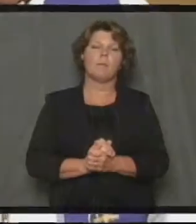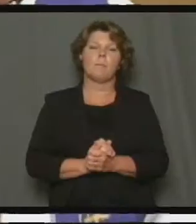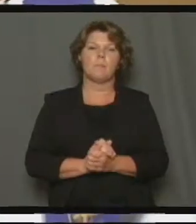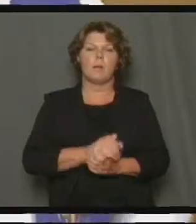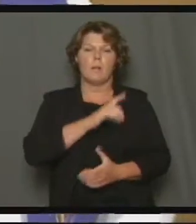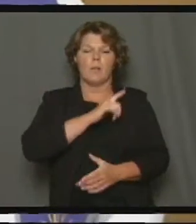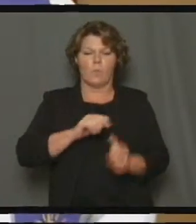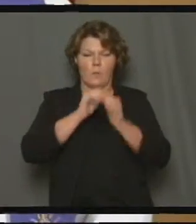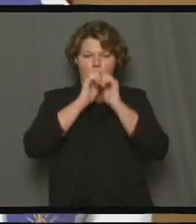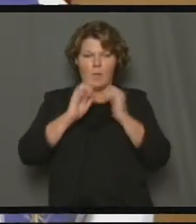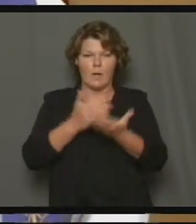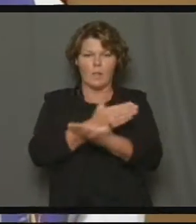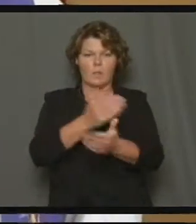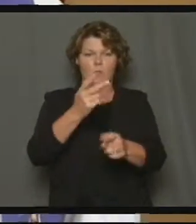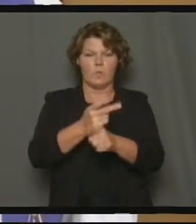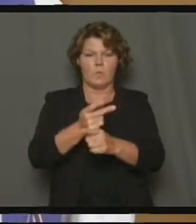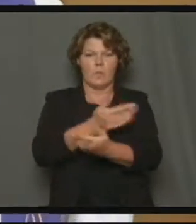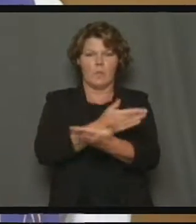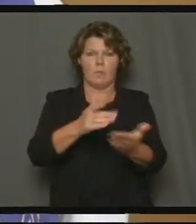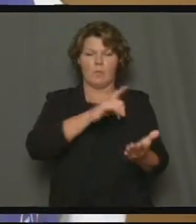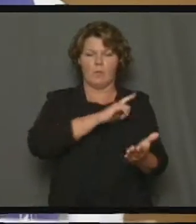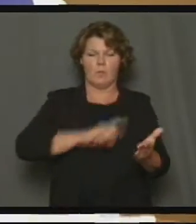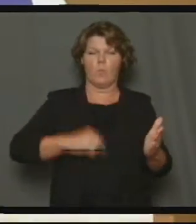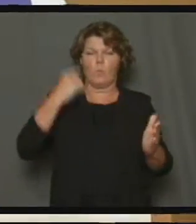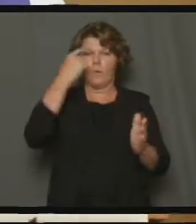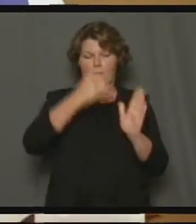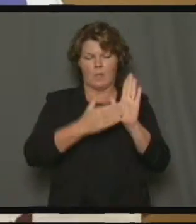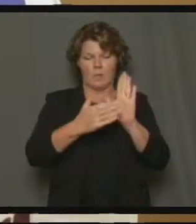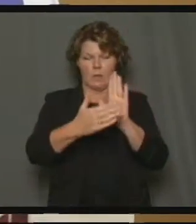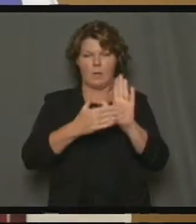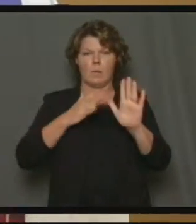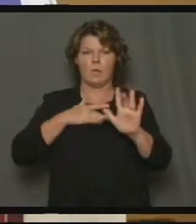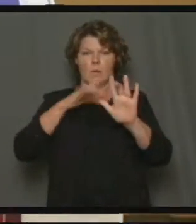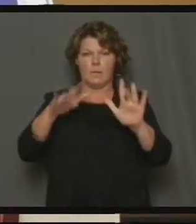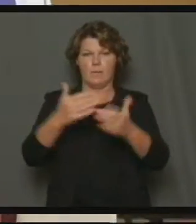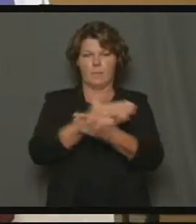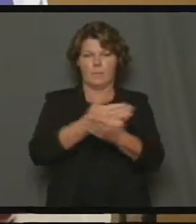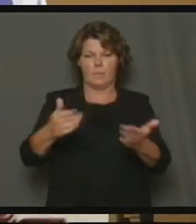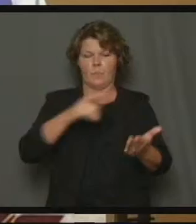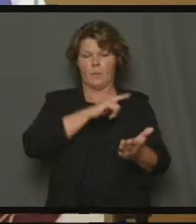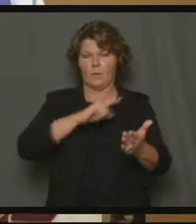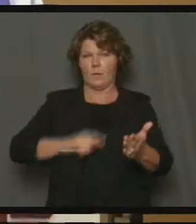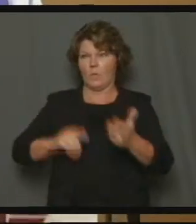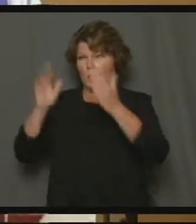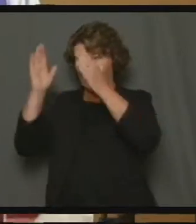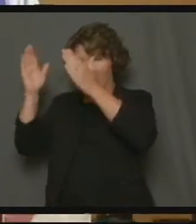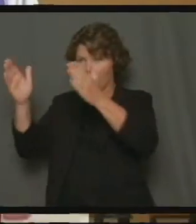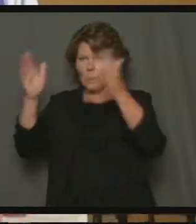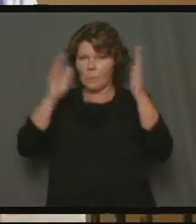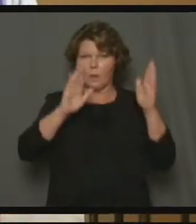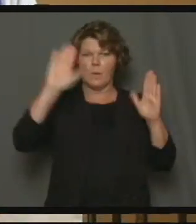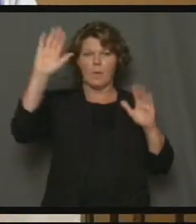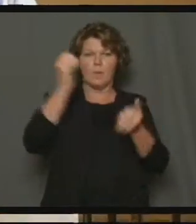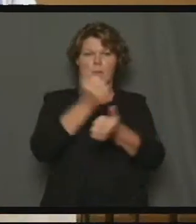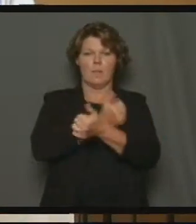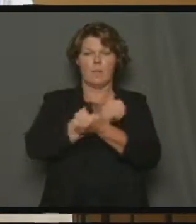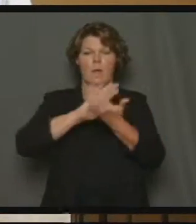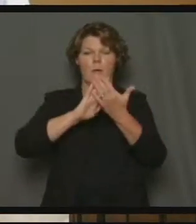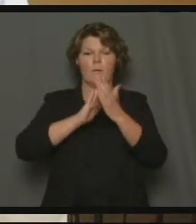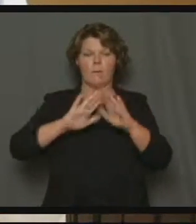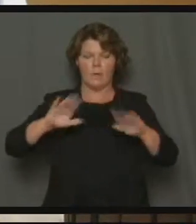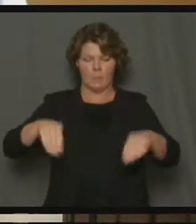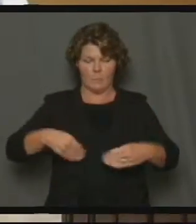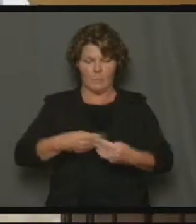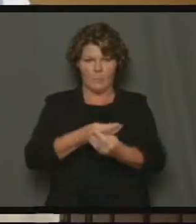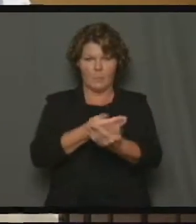The Lord bless you and keep you. The Lord make his face shine upon you and be gracious unto you. The Lord look upon you with his favor and